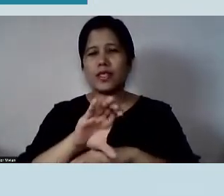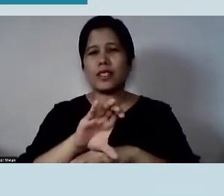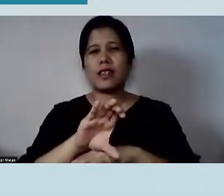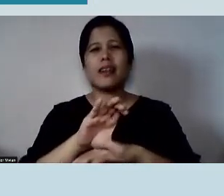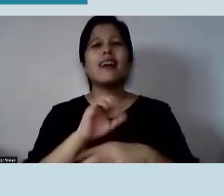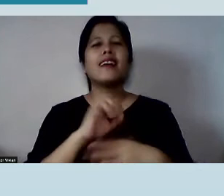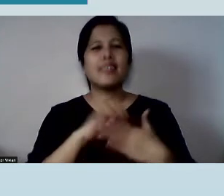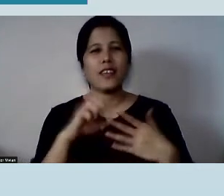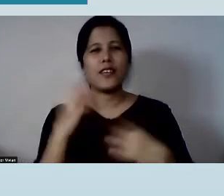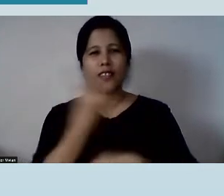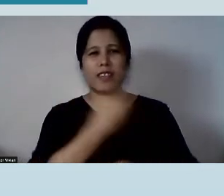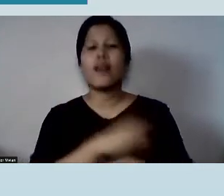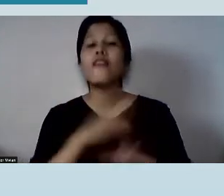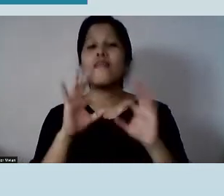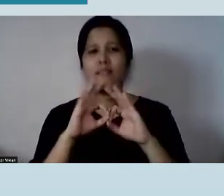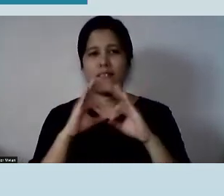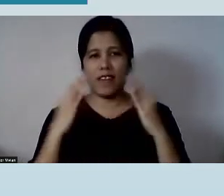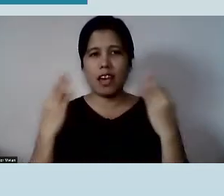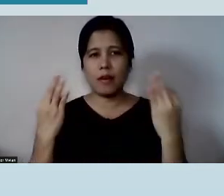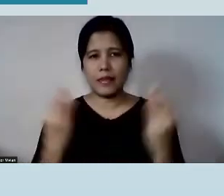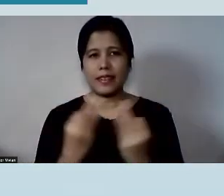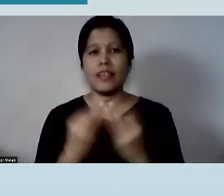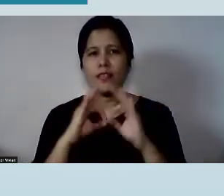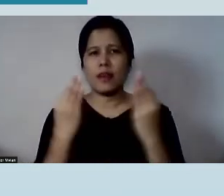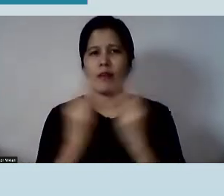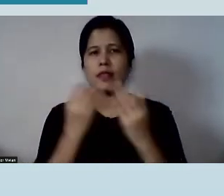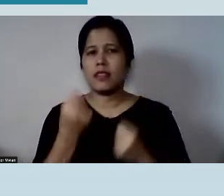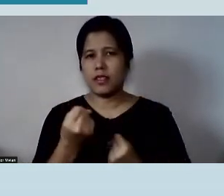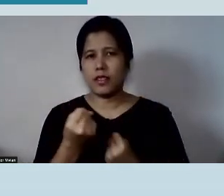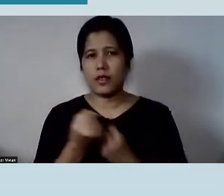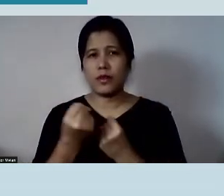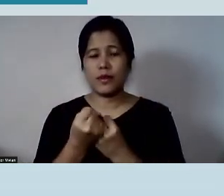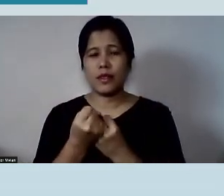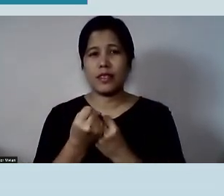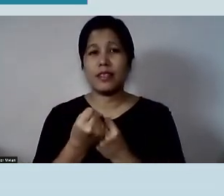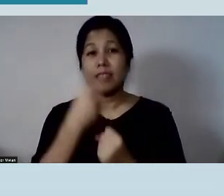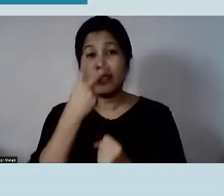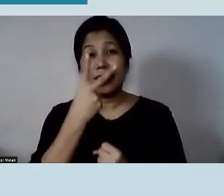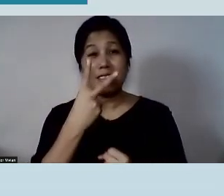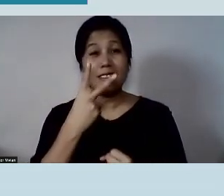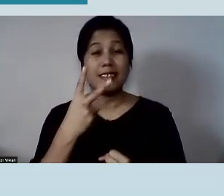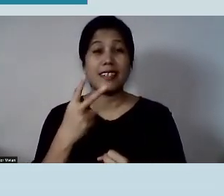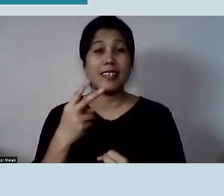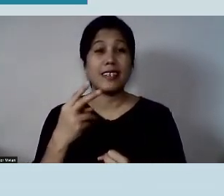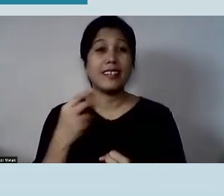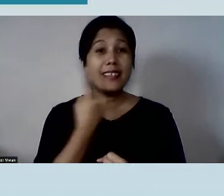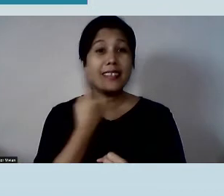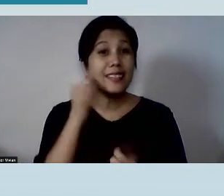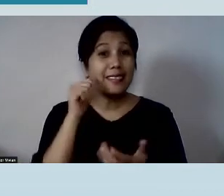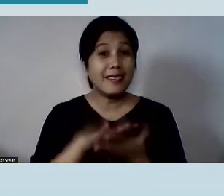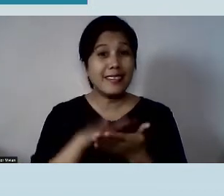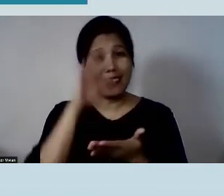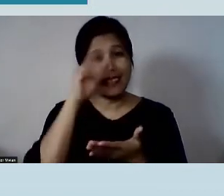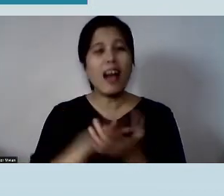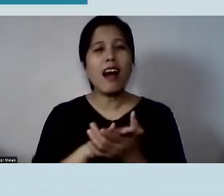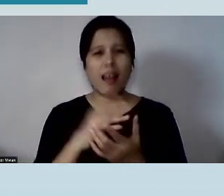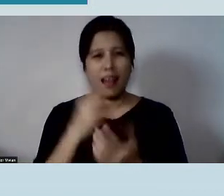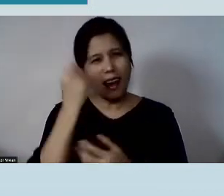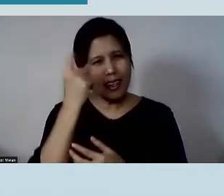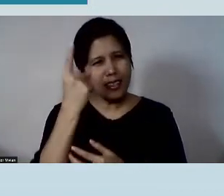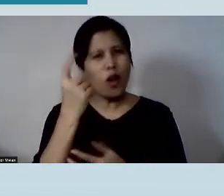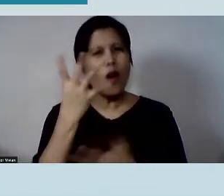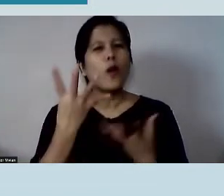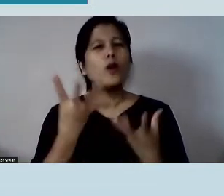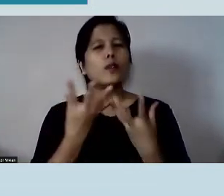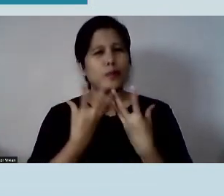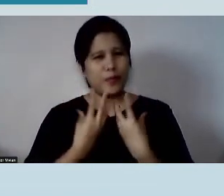day, family. The family support. Look at Mr. and Mrs. Pe. They understood it. They swallowed it.